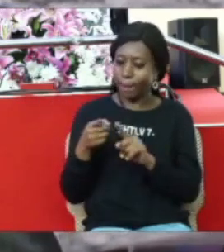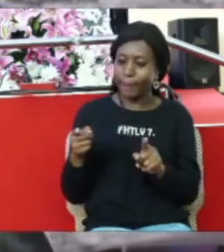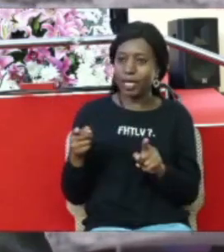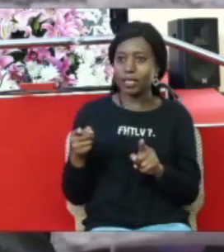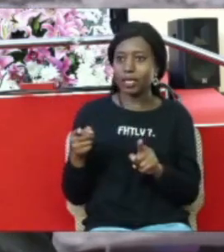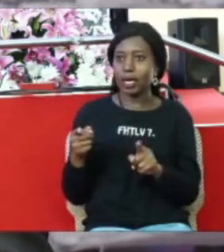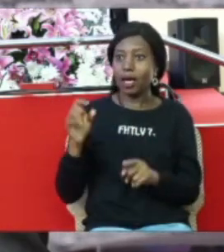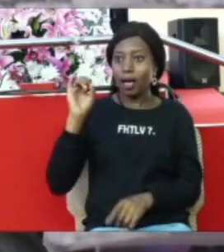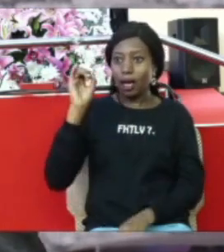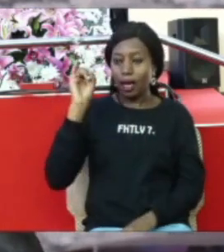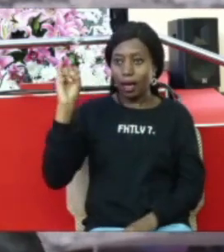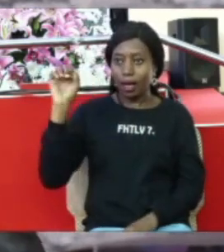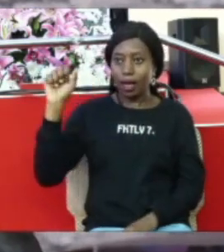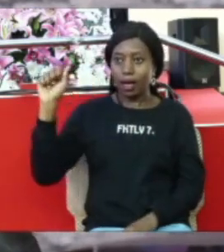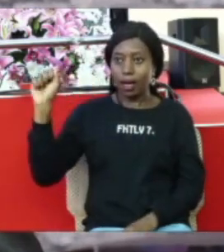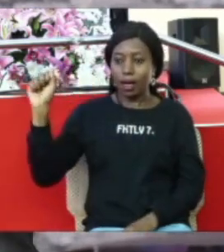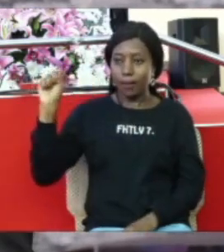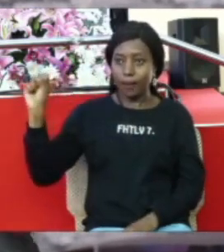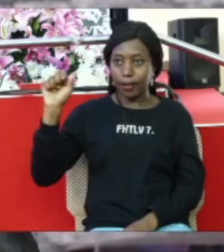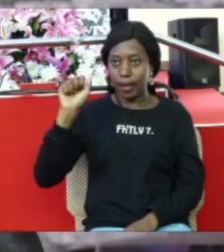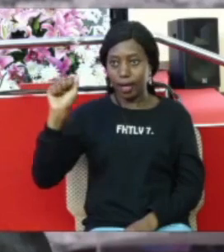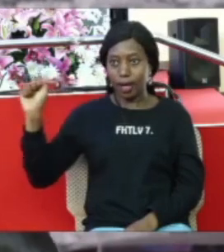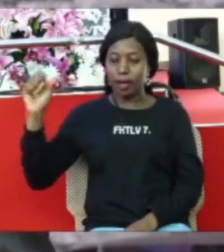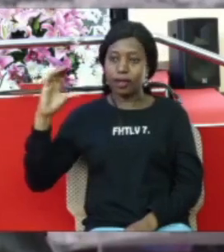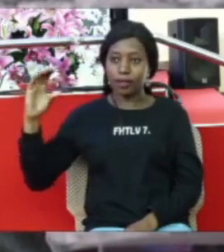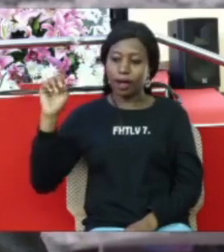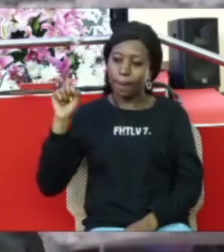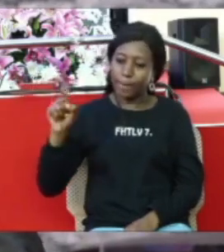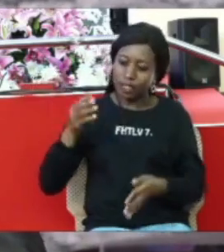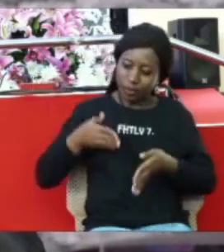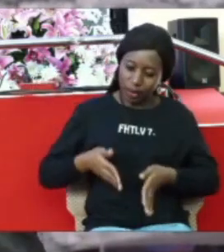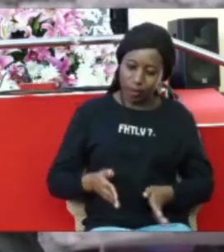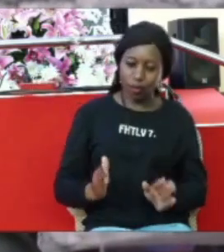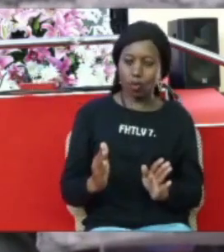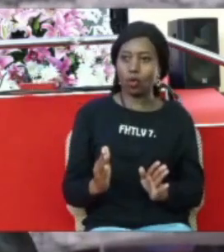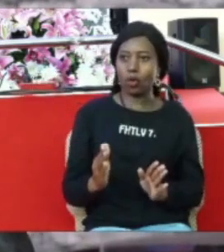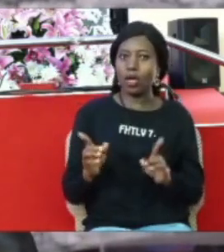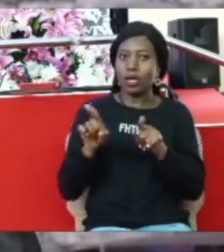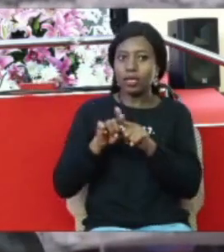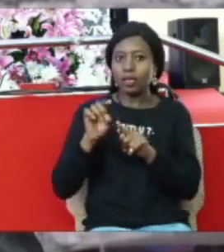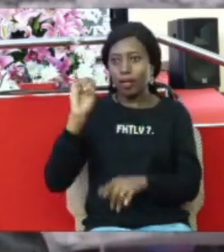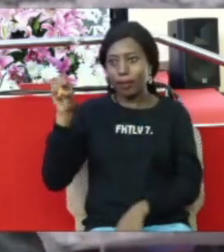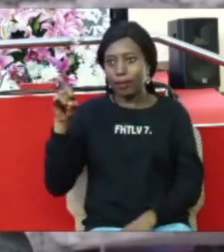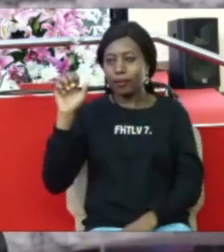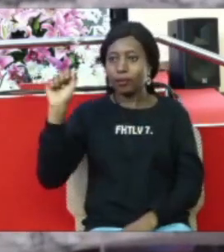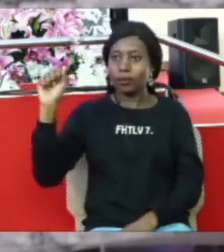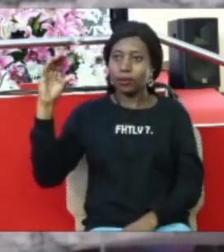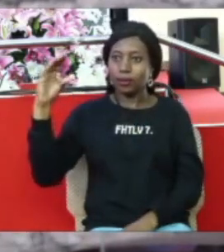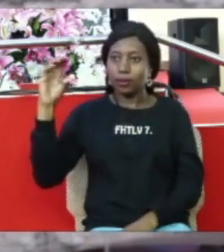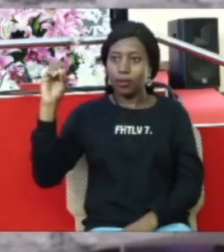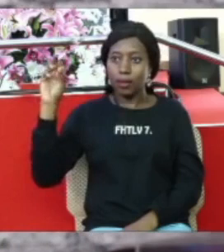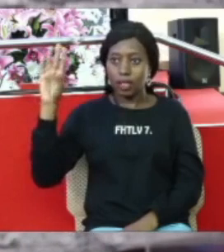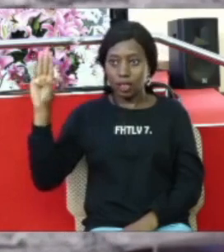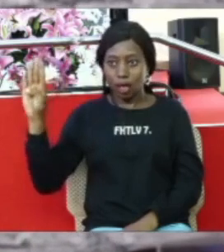be born, so that he can be the seed of promise. And Isaac can have Jacob and Esau, God of promise. And Jacob can have the 12